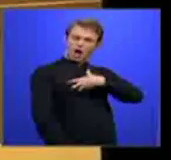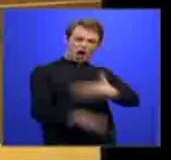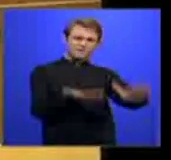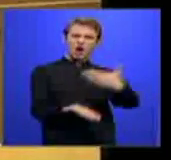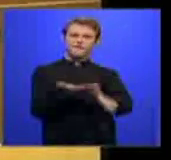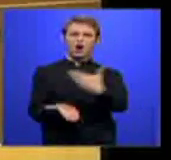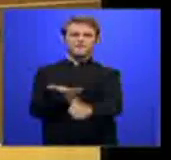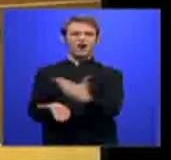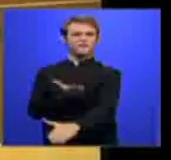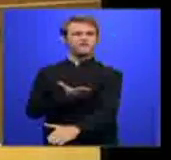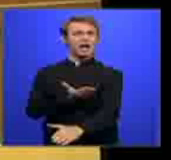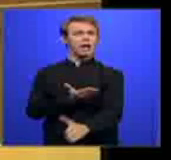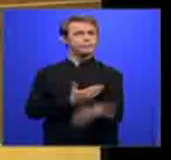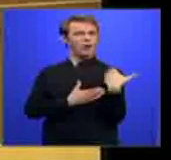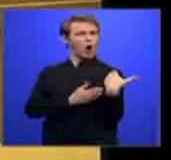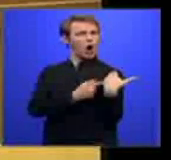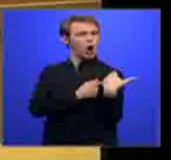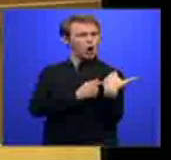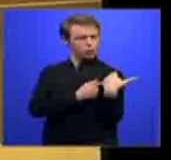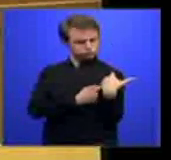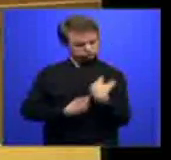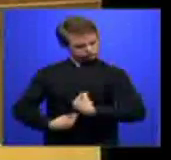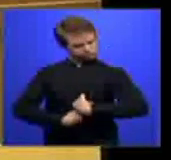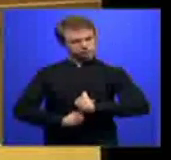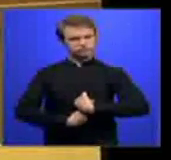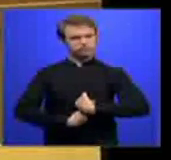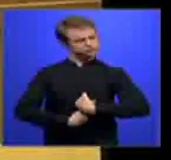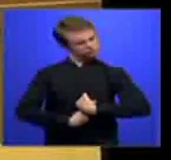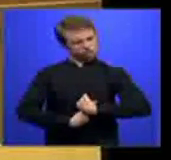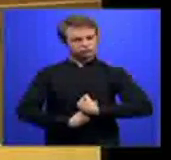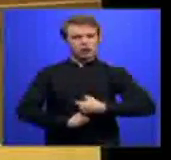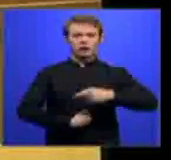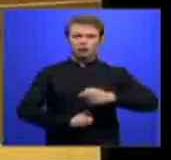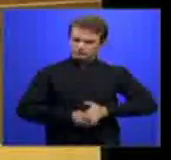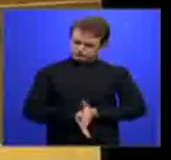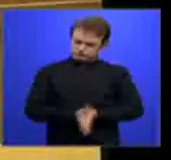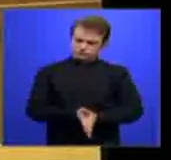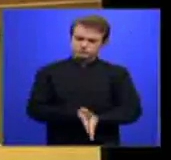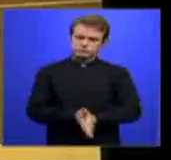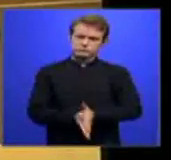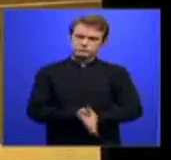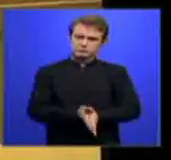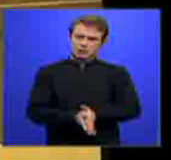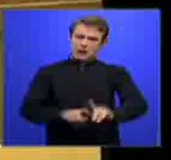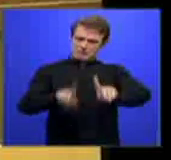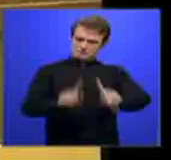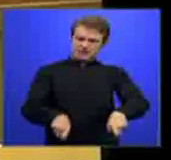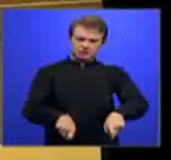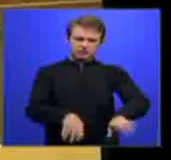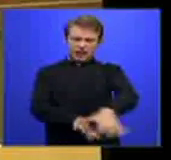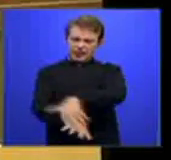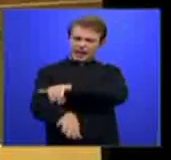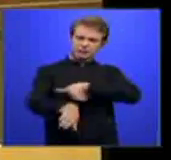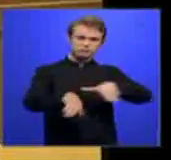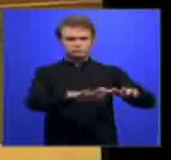I urge you to accelerate redistribution of the land to the landless African